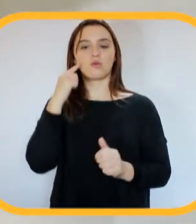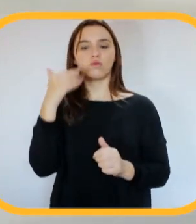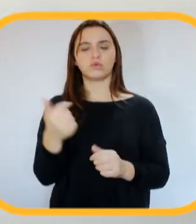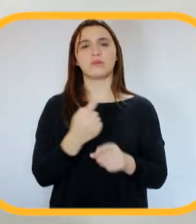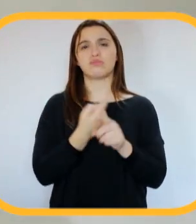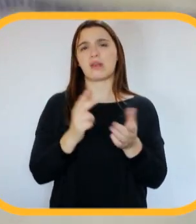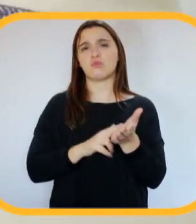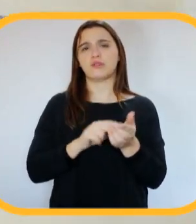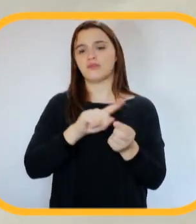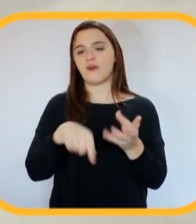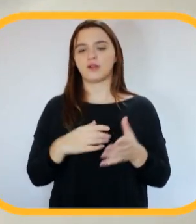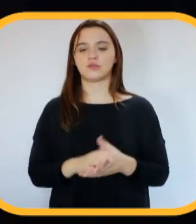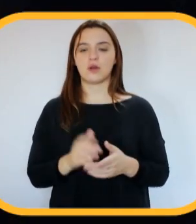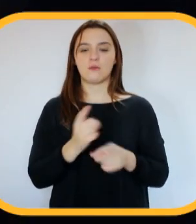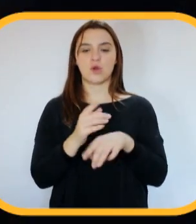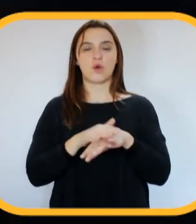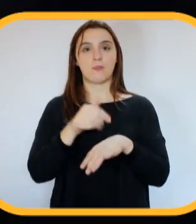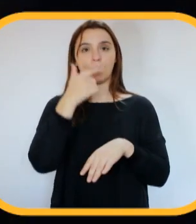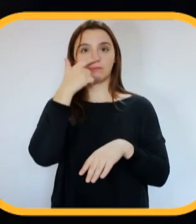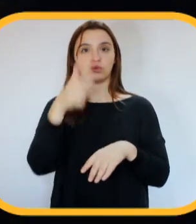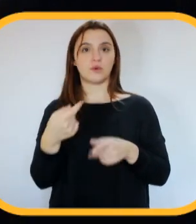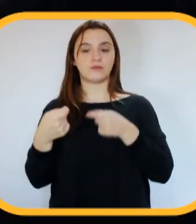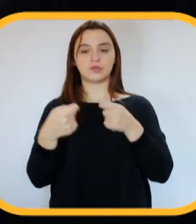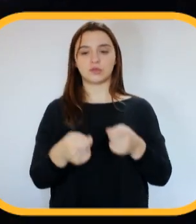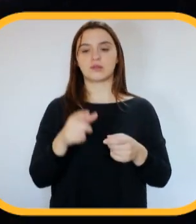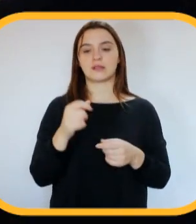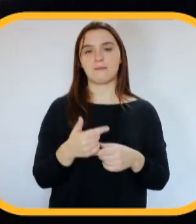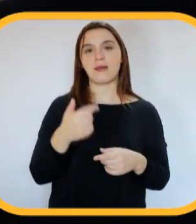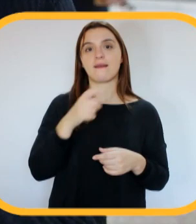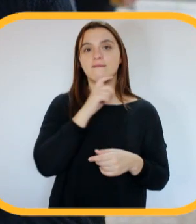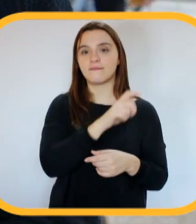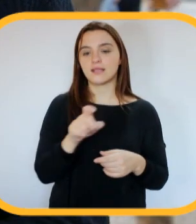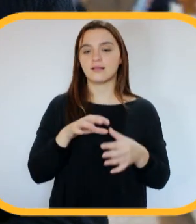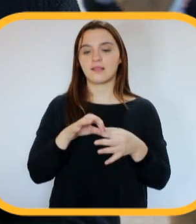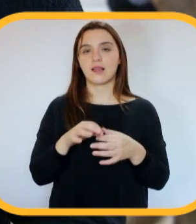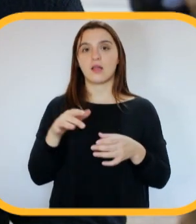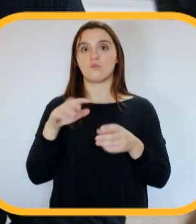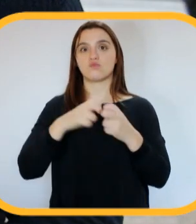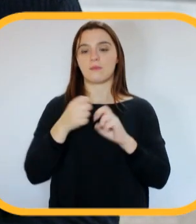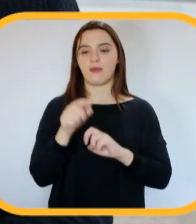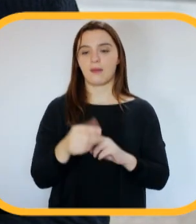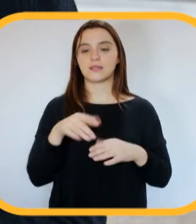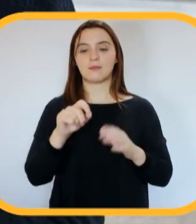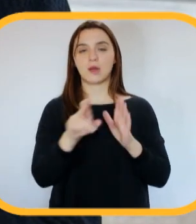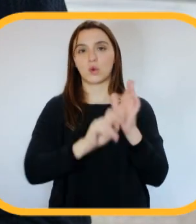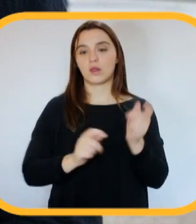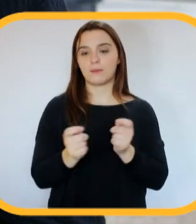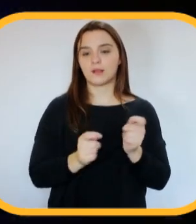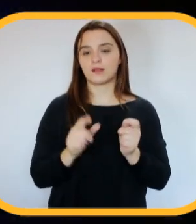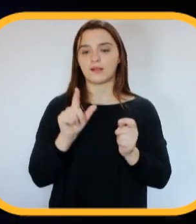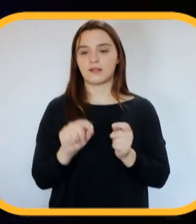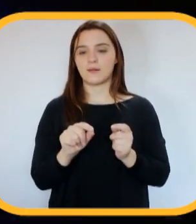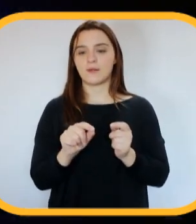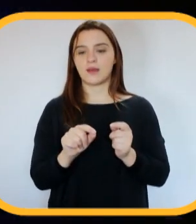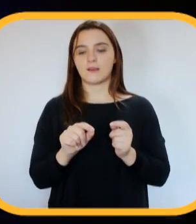that is due to a number of reasons. One is that the investors are increasingly aware of these issues, consumers are aware, but also the regulation